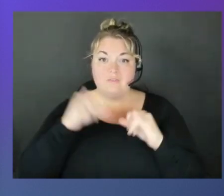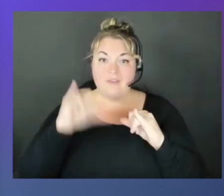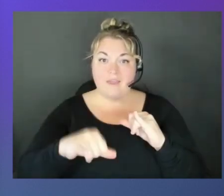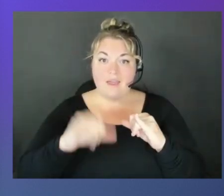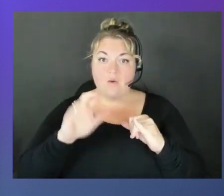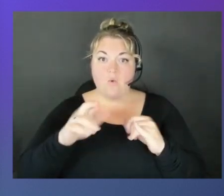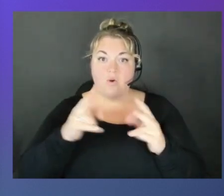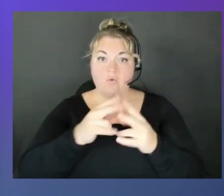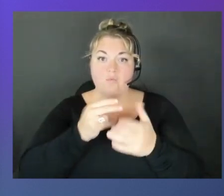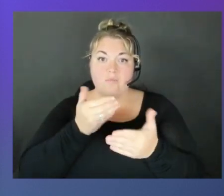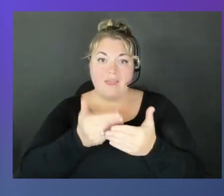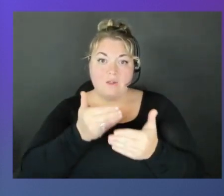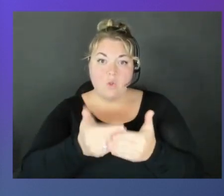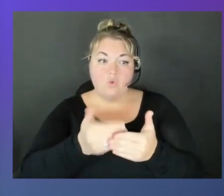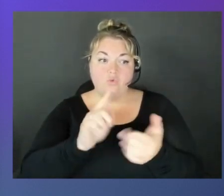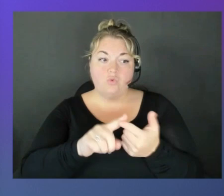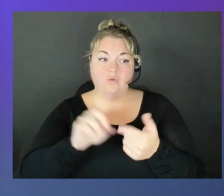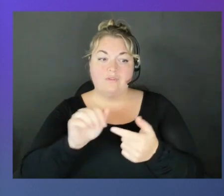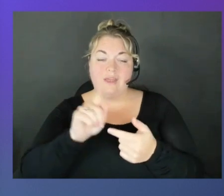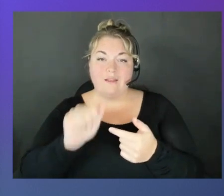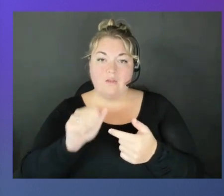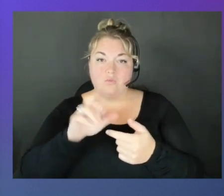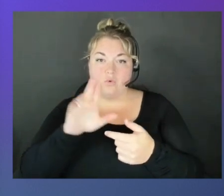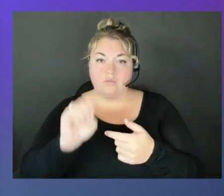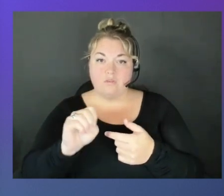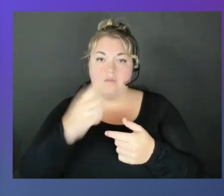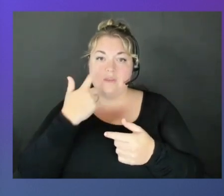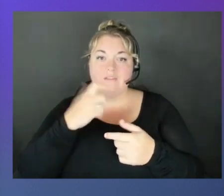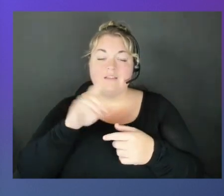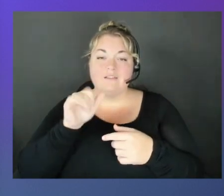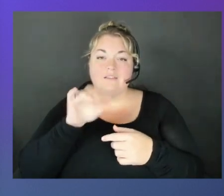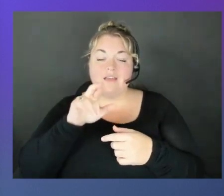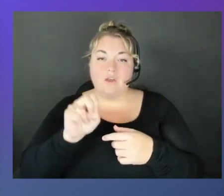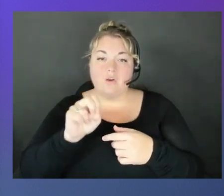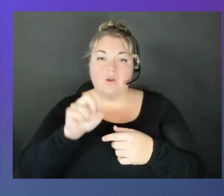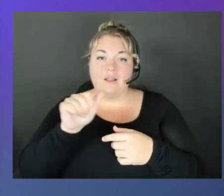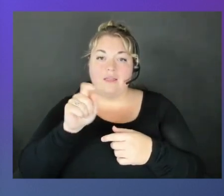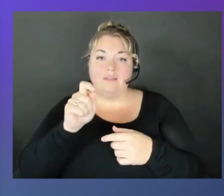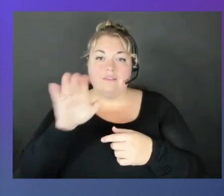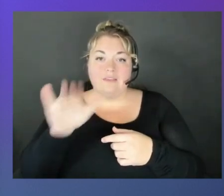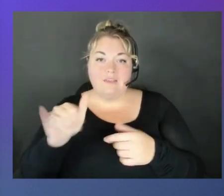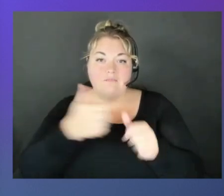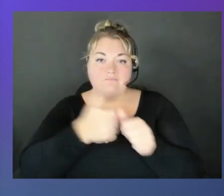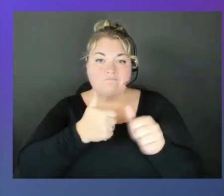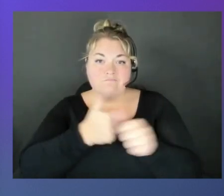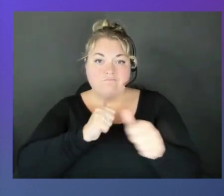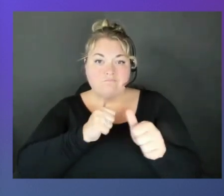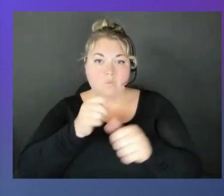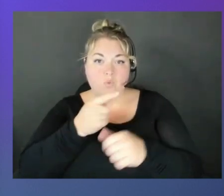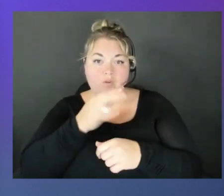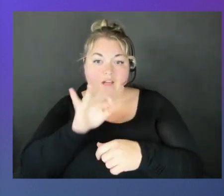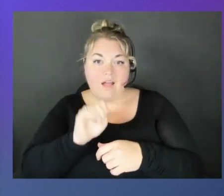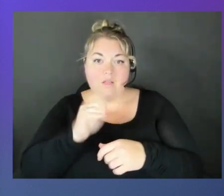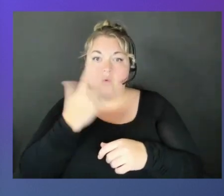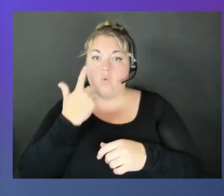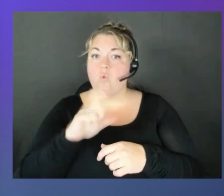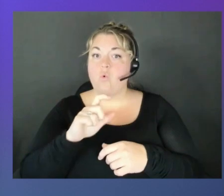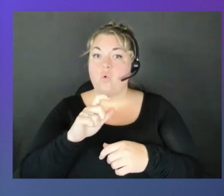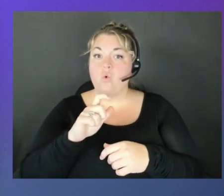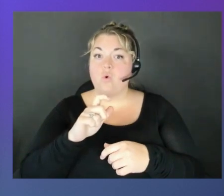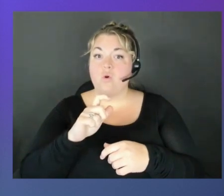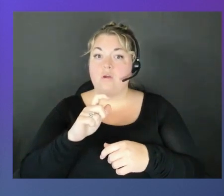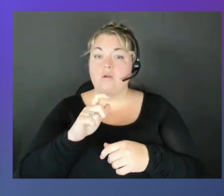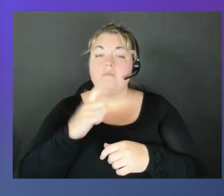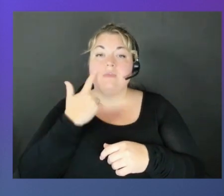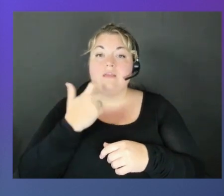data sources, either because of the desired latency profile or because they're subject to some kind of regulatory requirements.